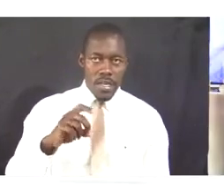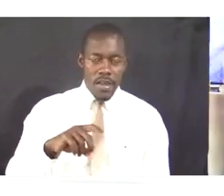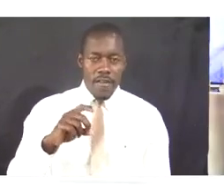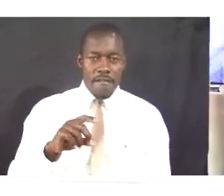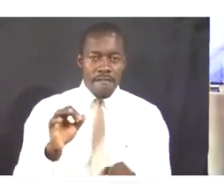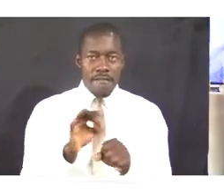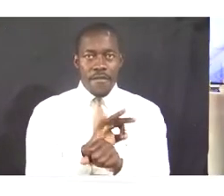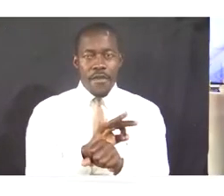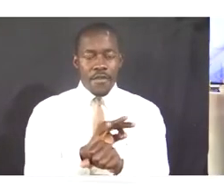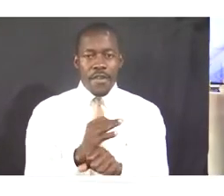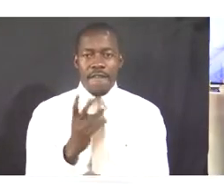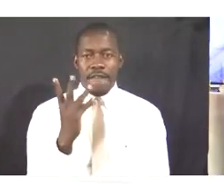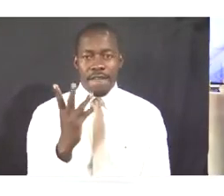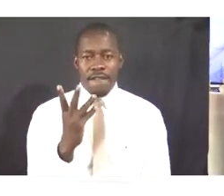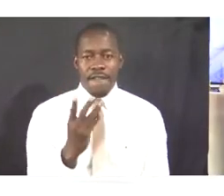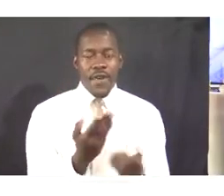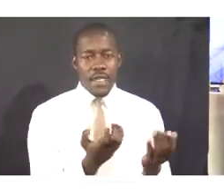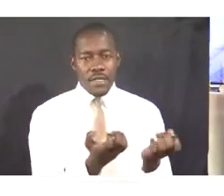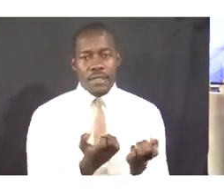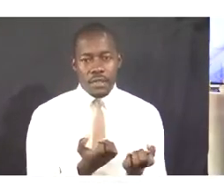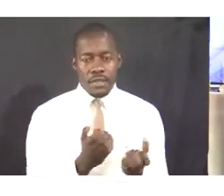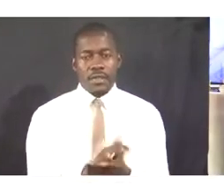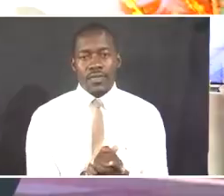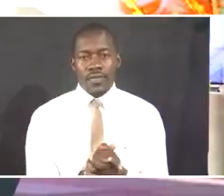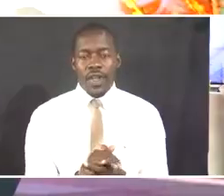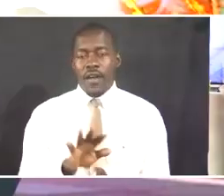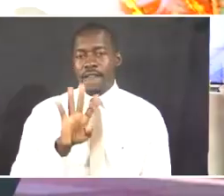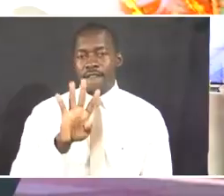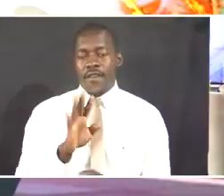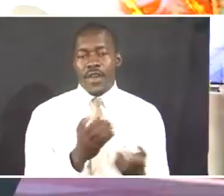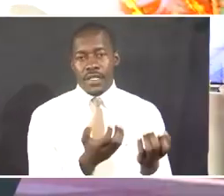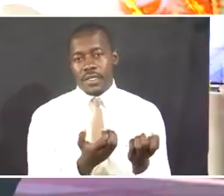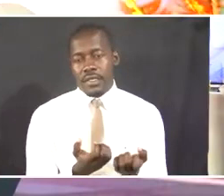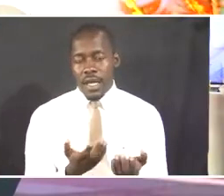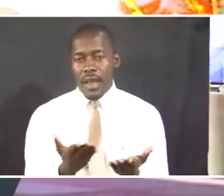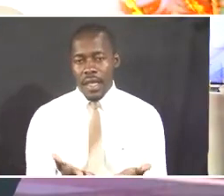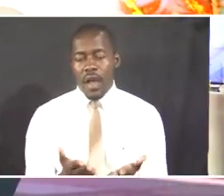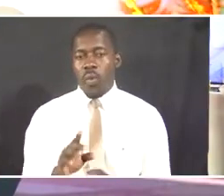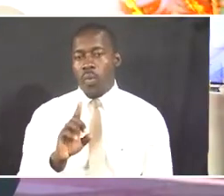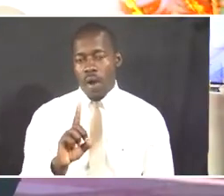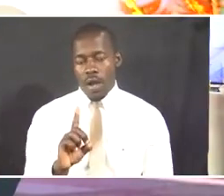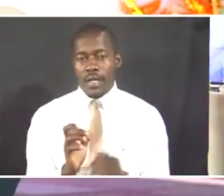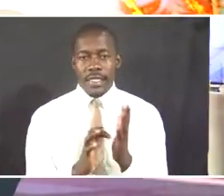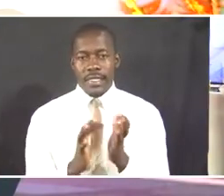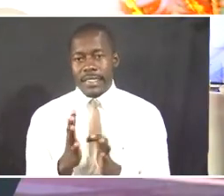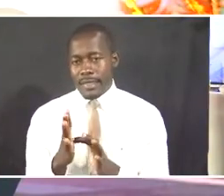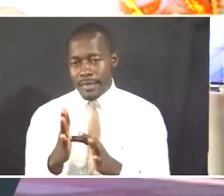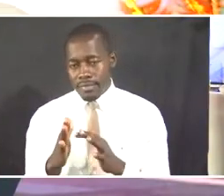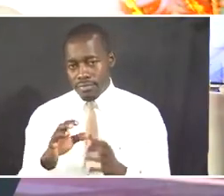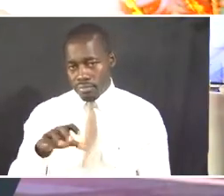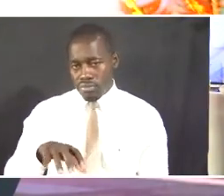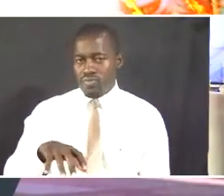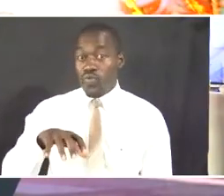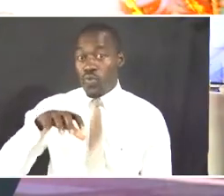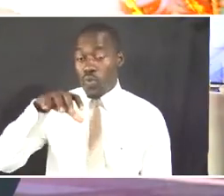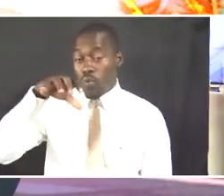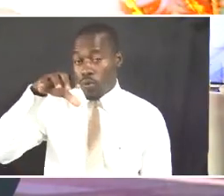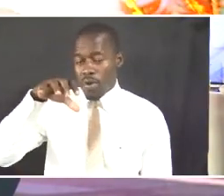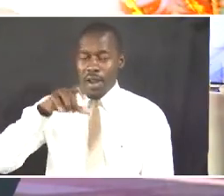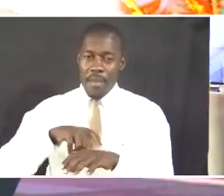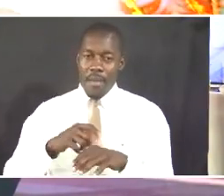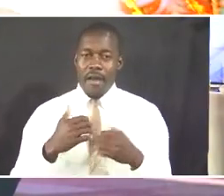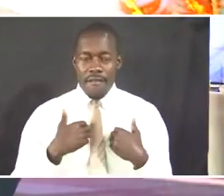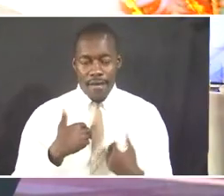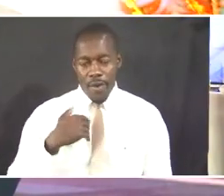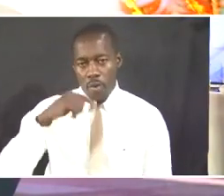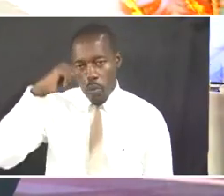the four needs of a child. And the four needs are here. One, Jesus grew in wisdom.